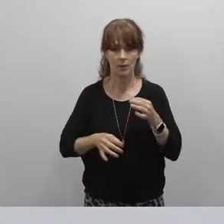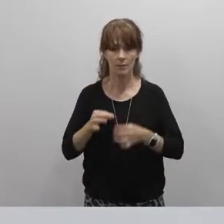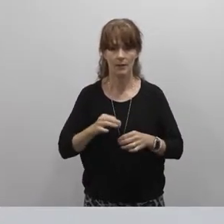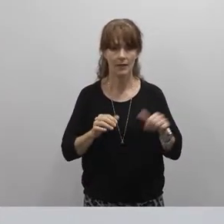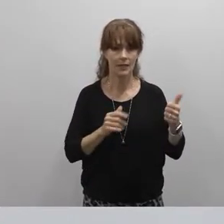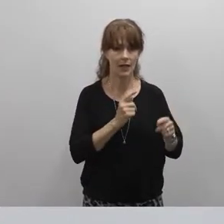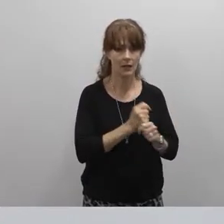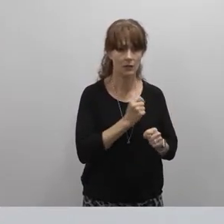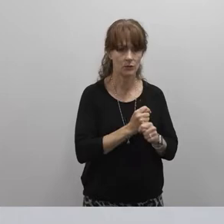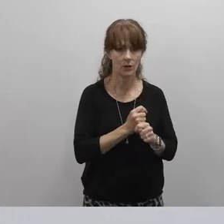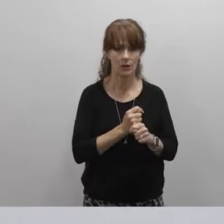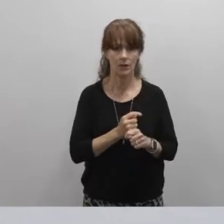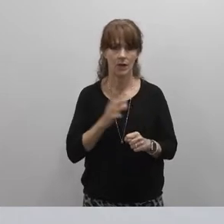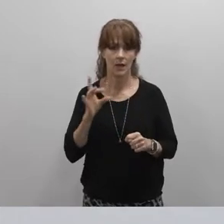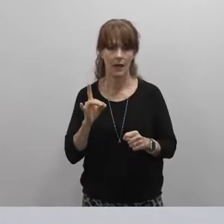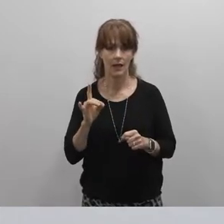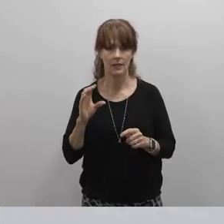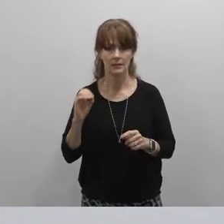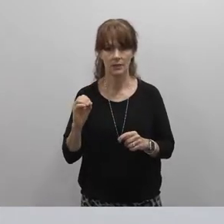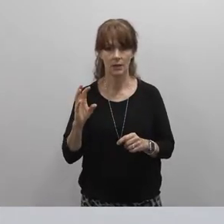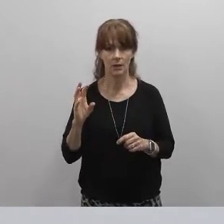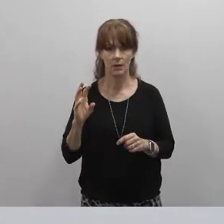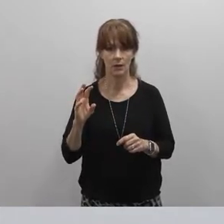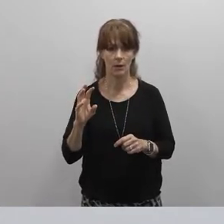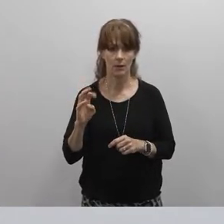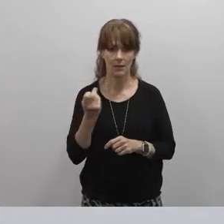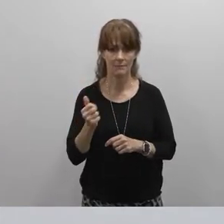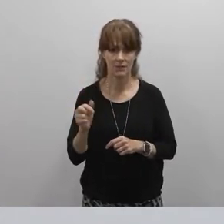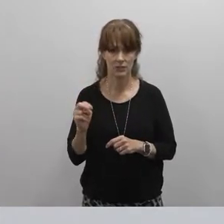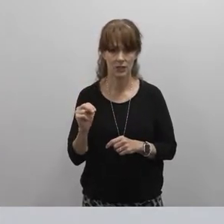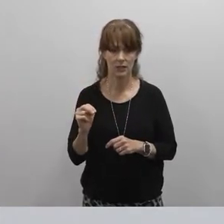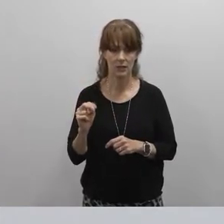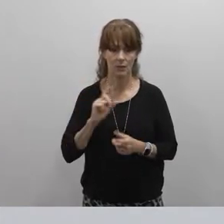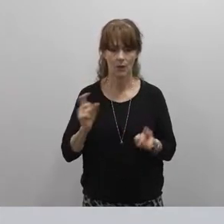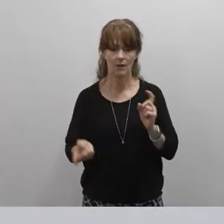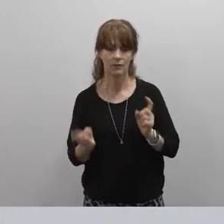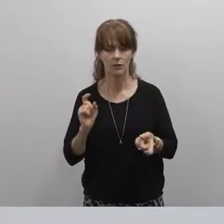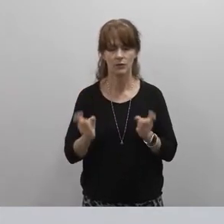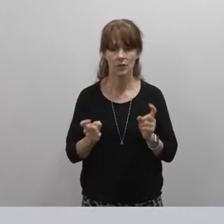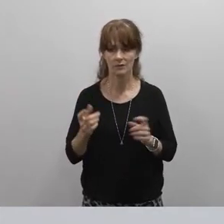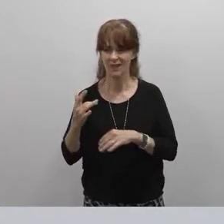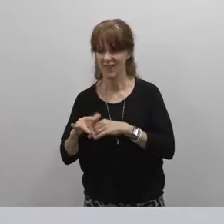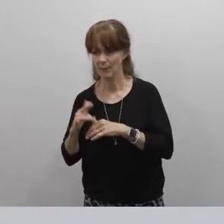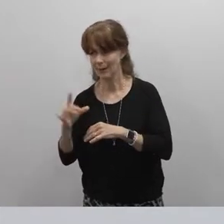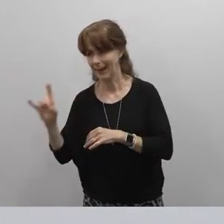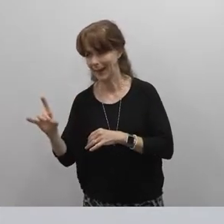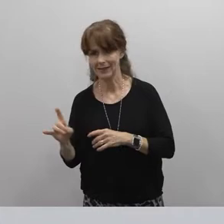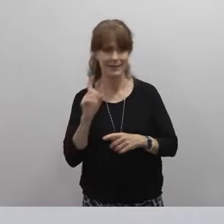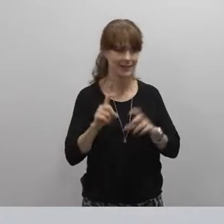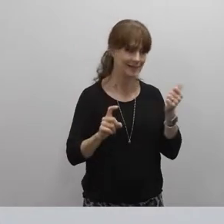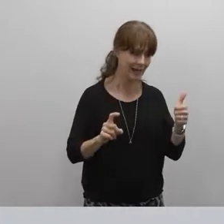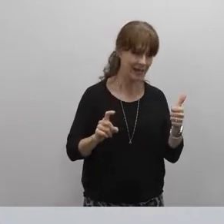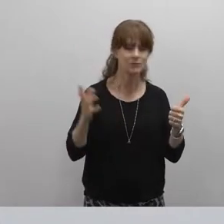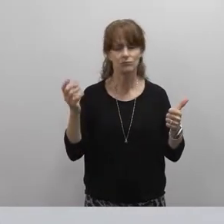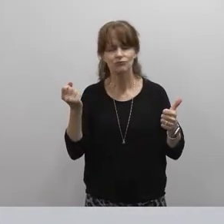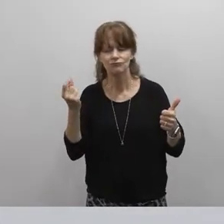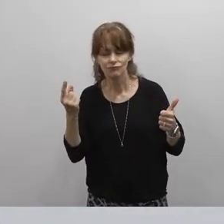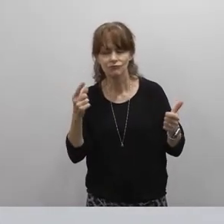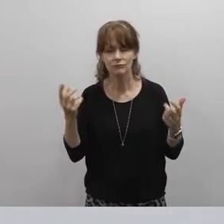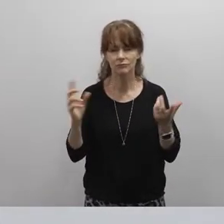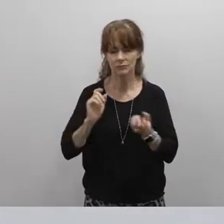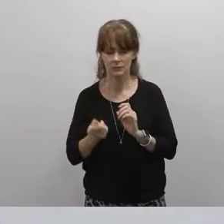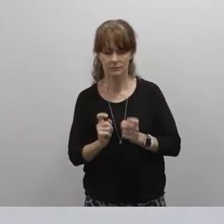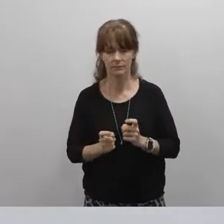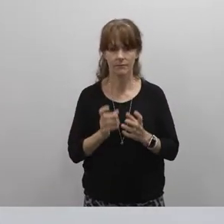trucks that year and only 8 zero emission vehicles are available, we'd have to adjust. But on the whole, it is an